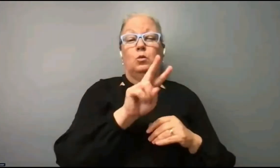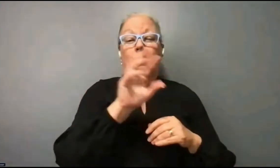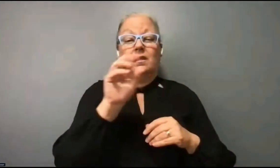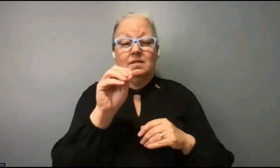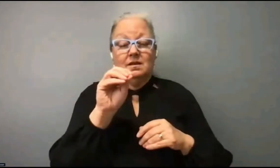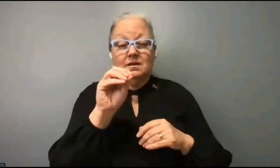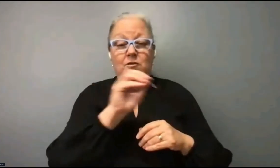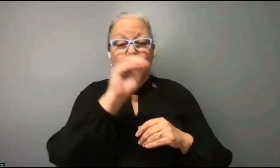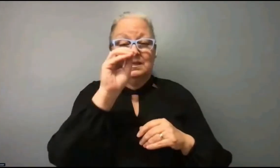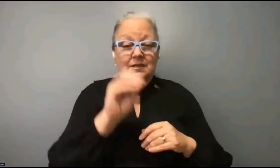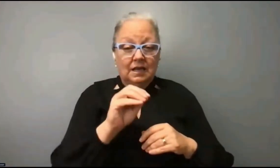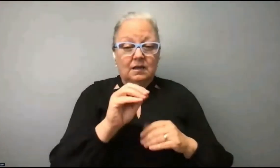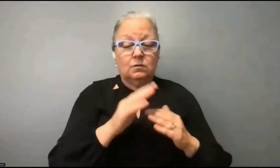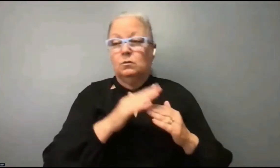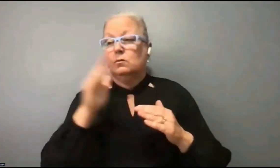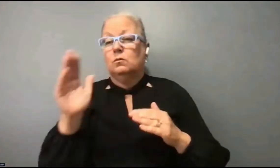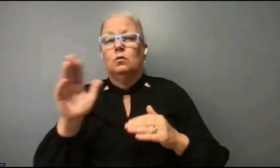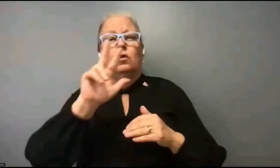made these